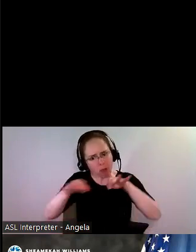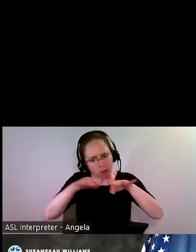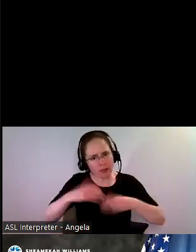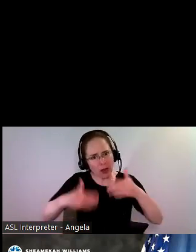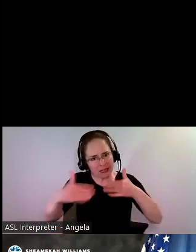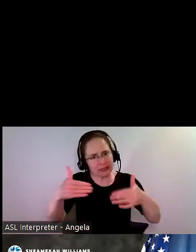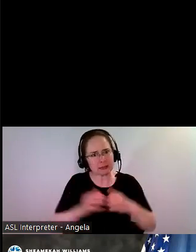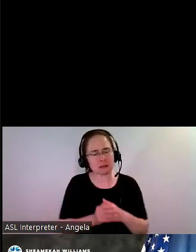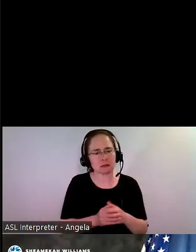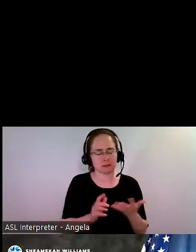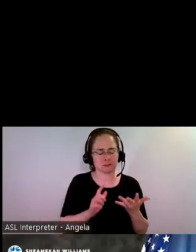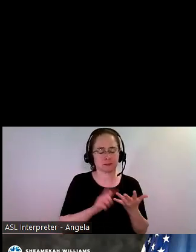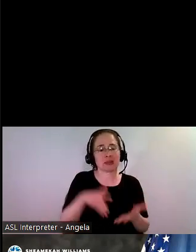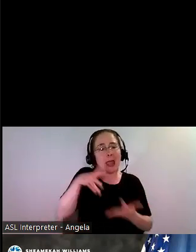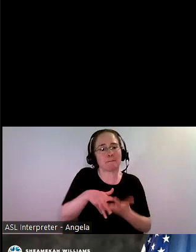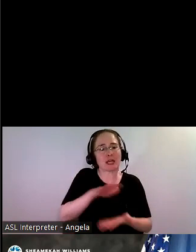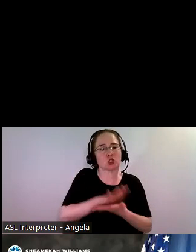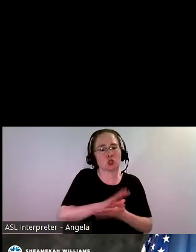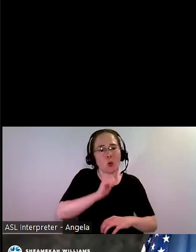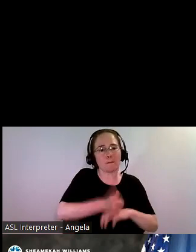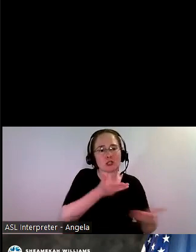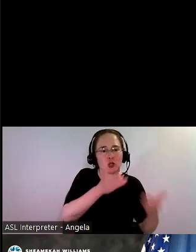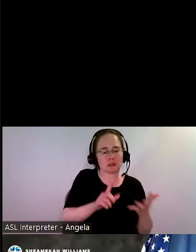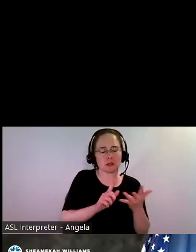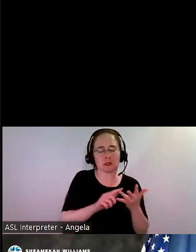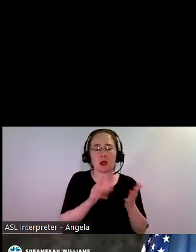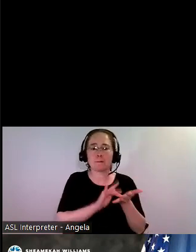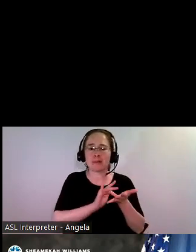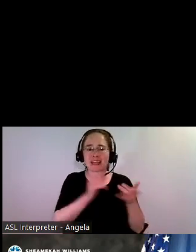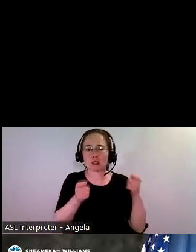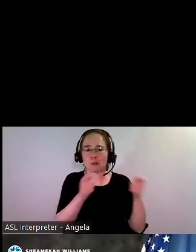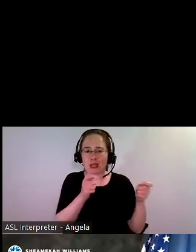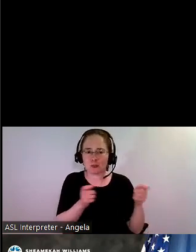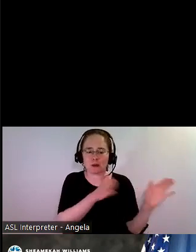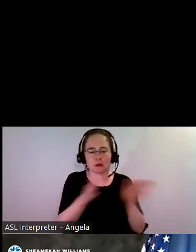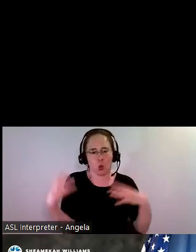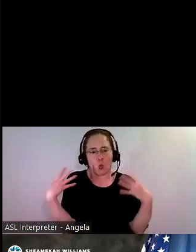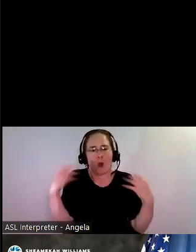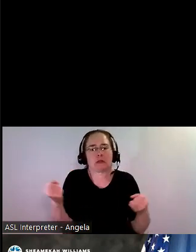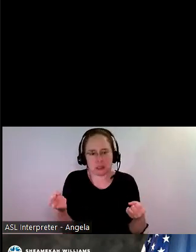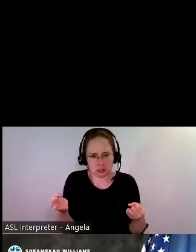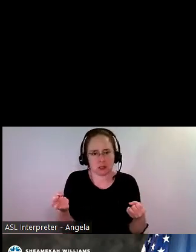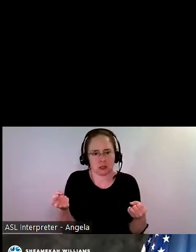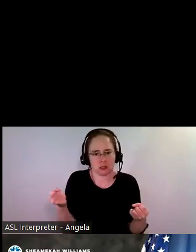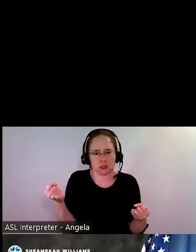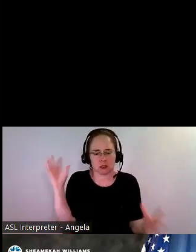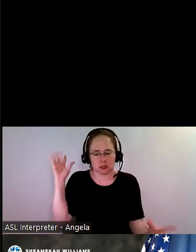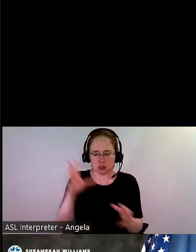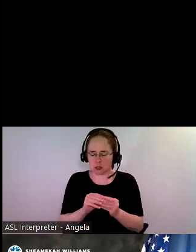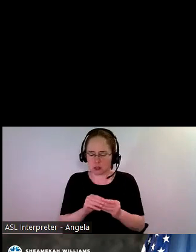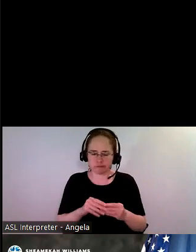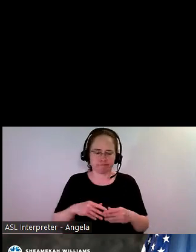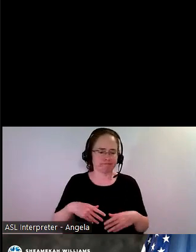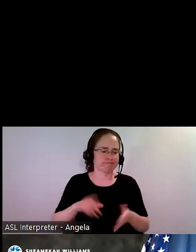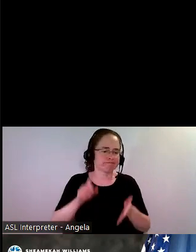process. Embedded school-based services, medication management, and also looking at wellness, really looking at everything from a checkup from the neck